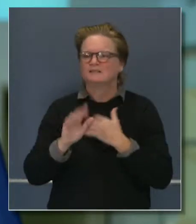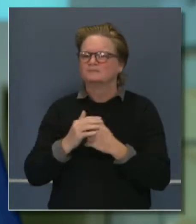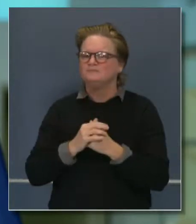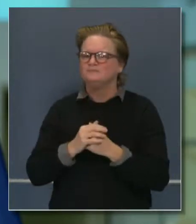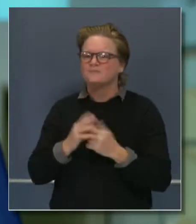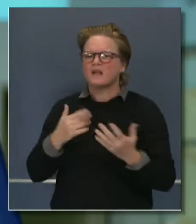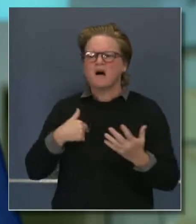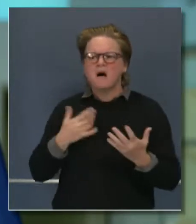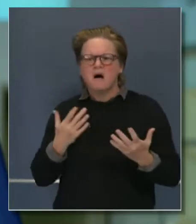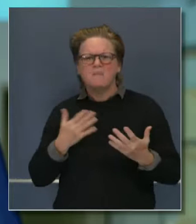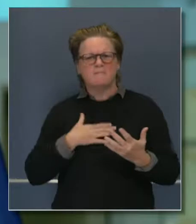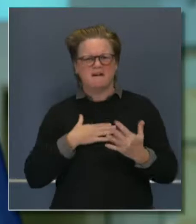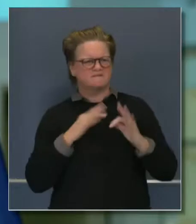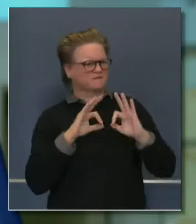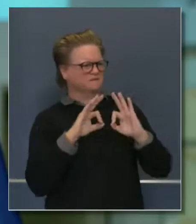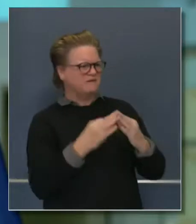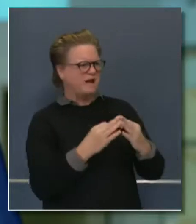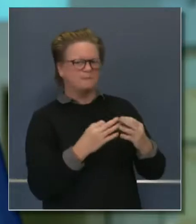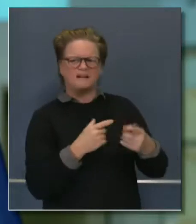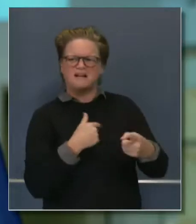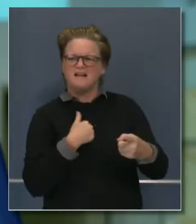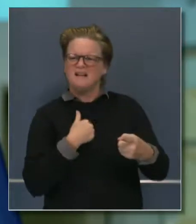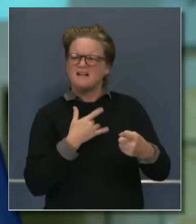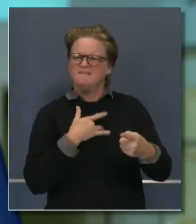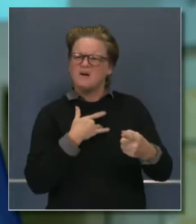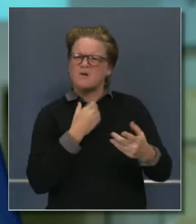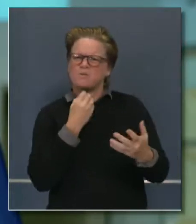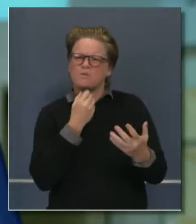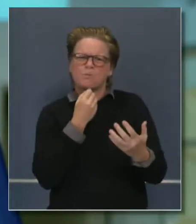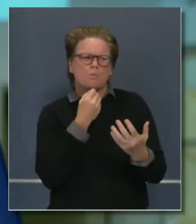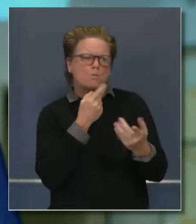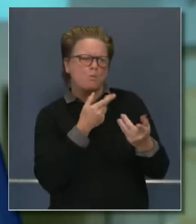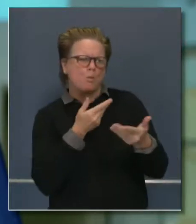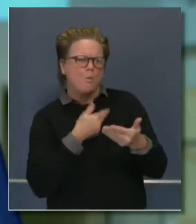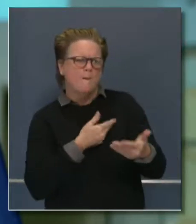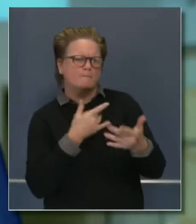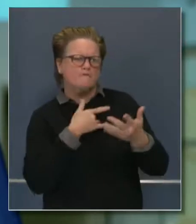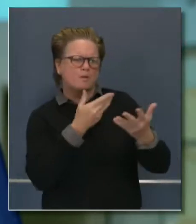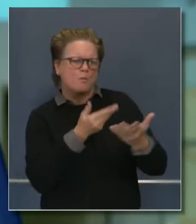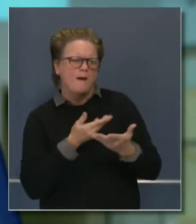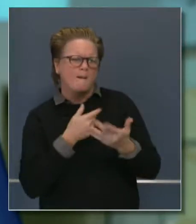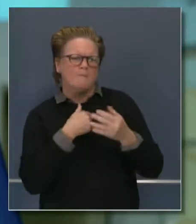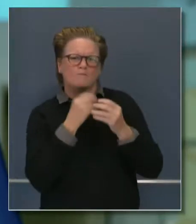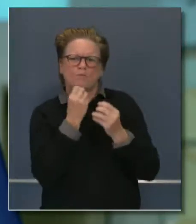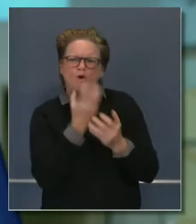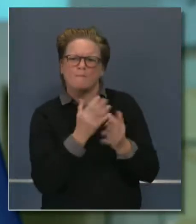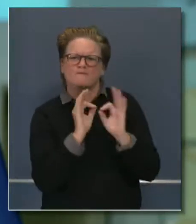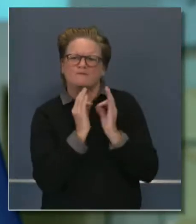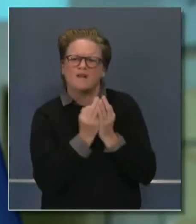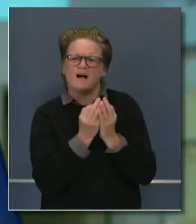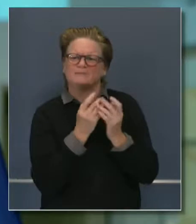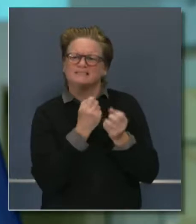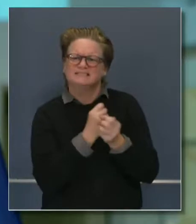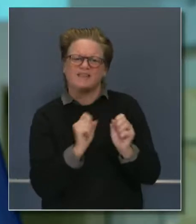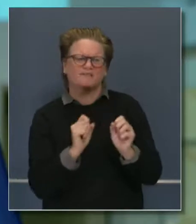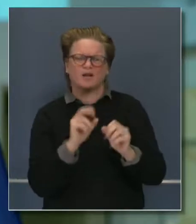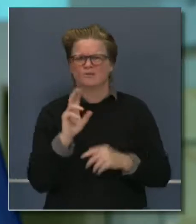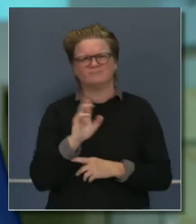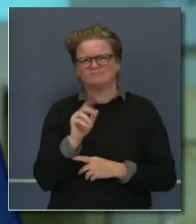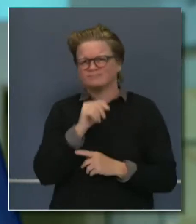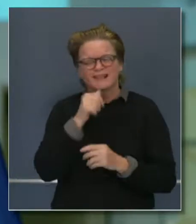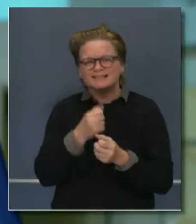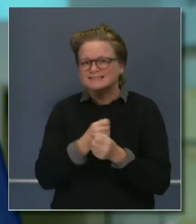of cohort, who you live with in that household that matters. So it's not a surprise that we see household gatherings as a major source